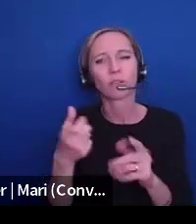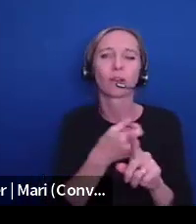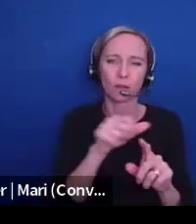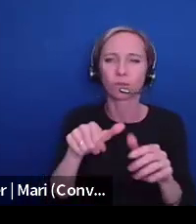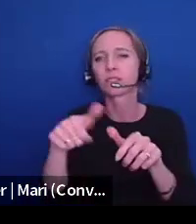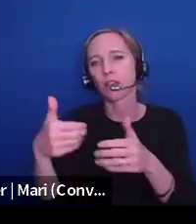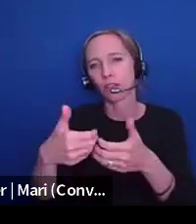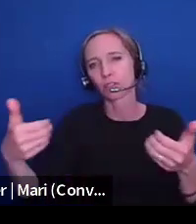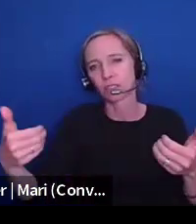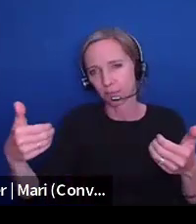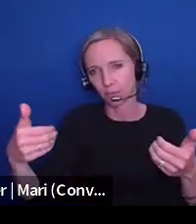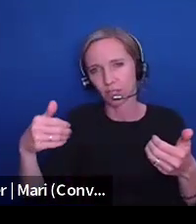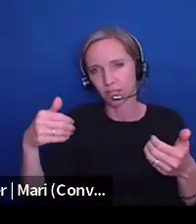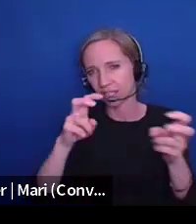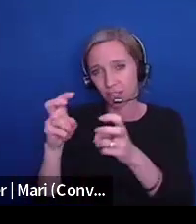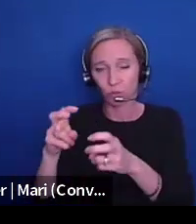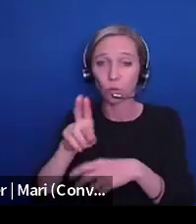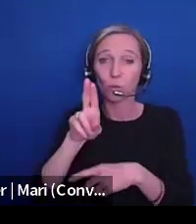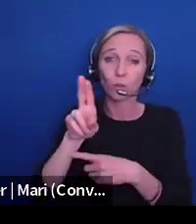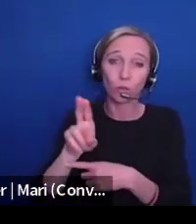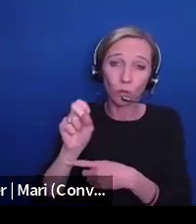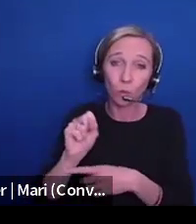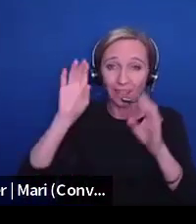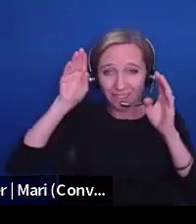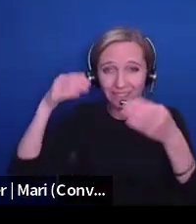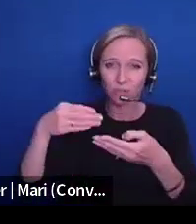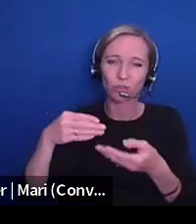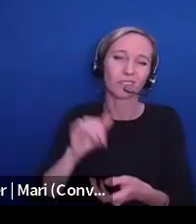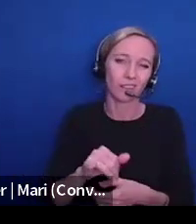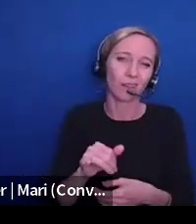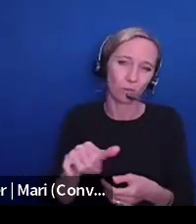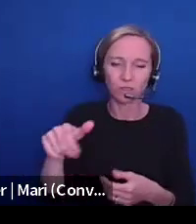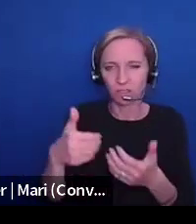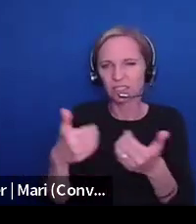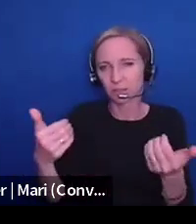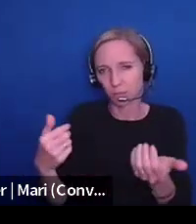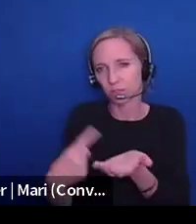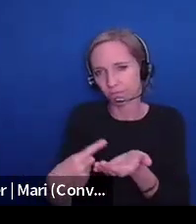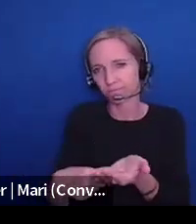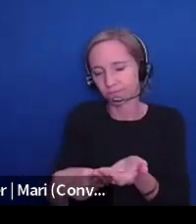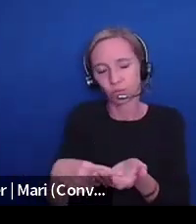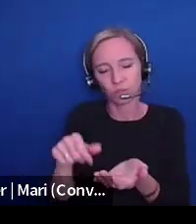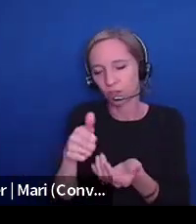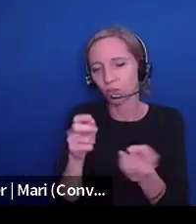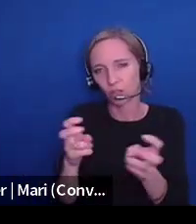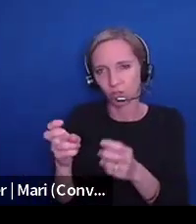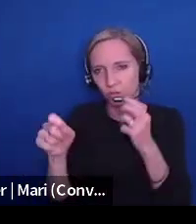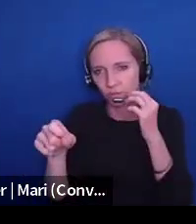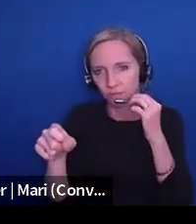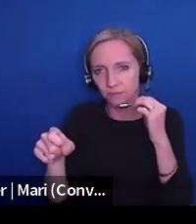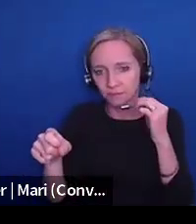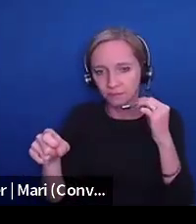whole thing that being American centric, that is an issue that was discussed before. William brought up